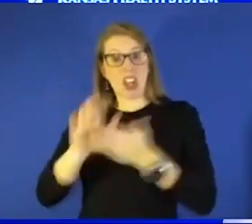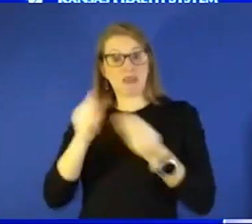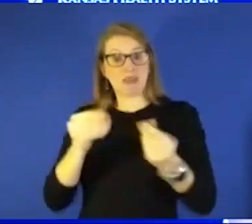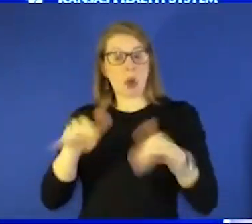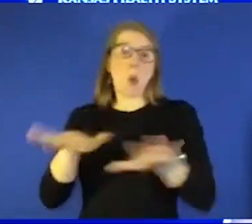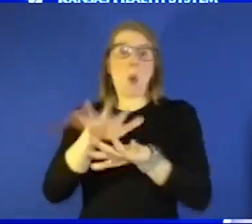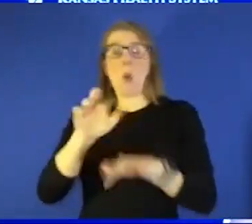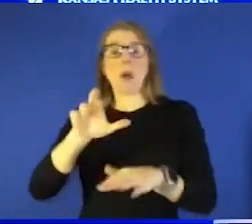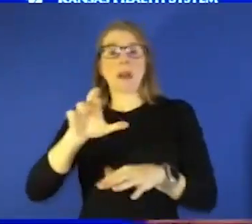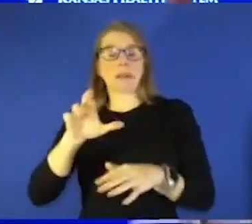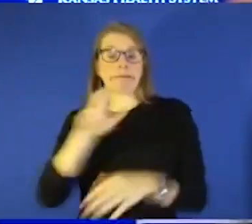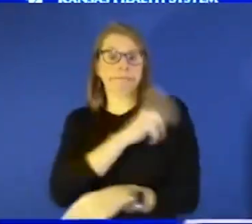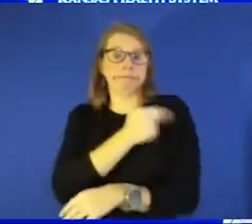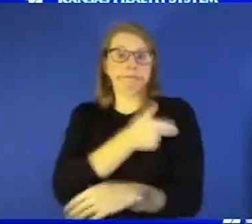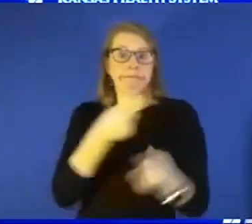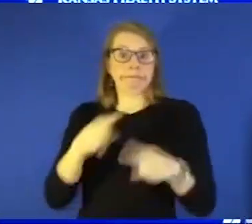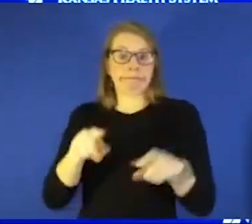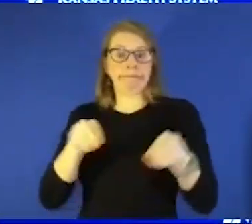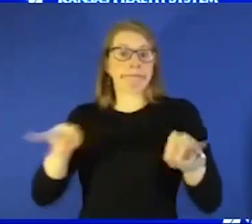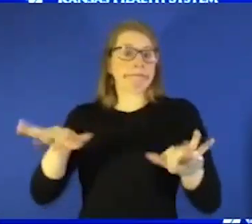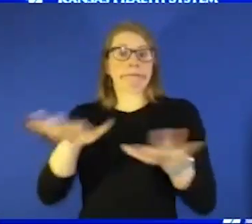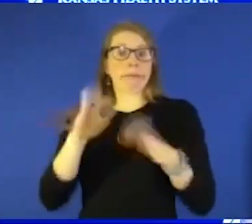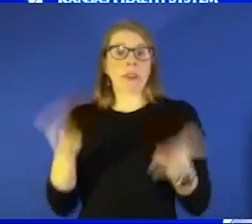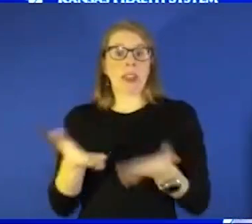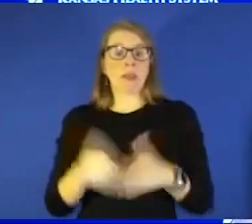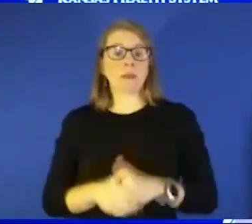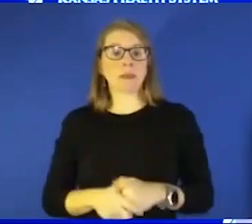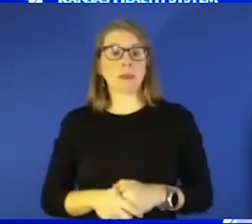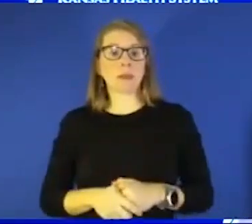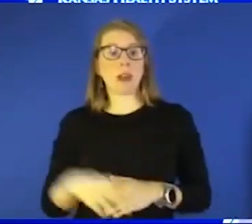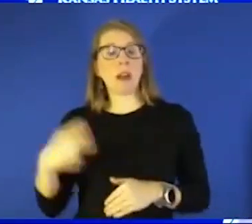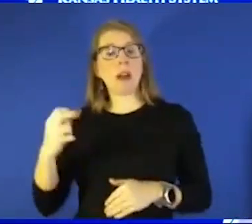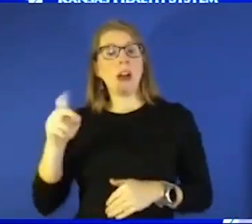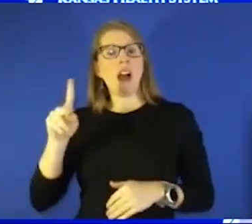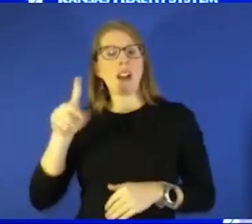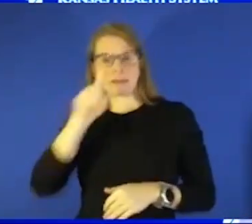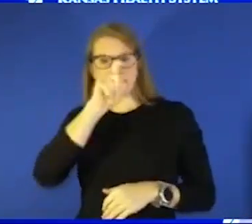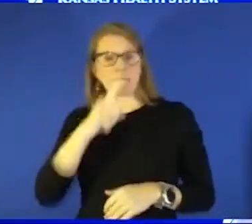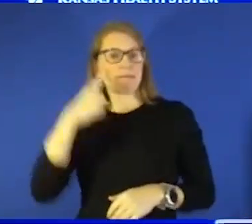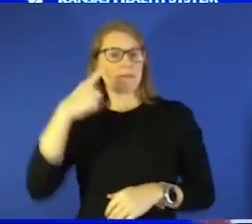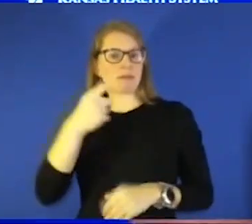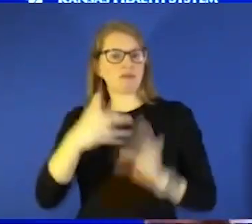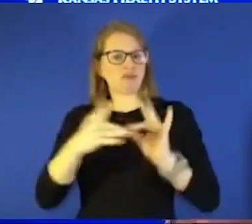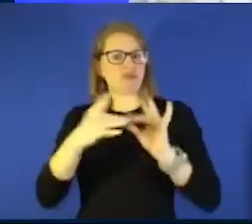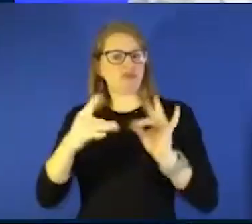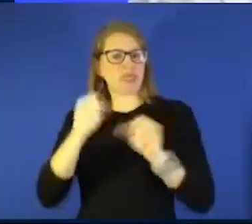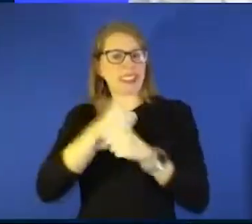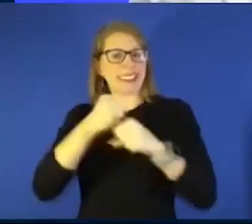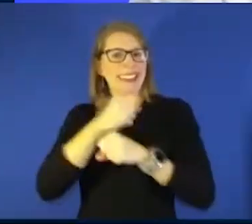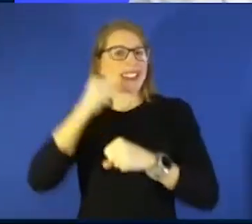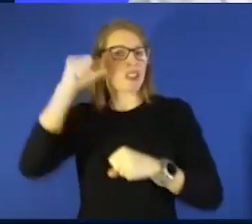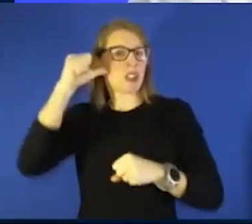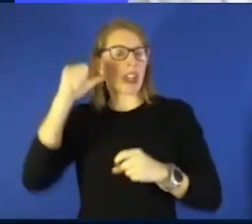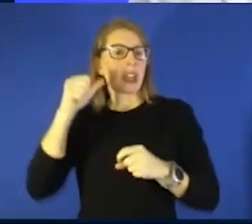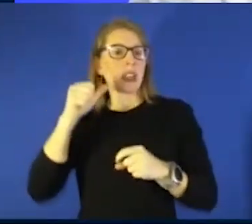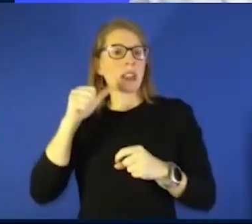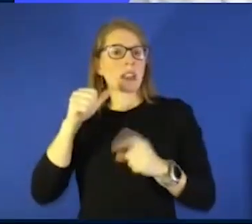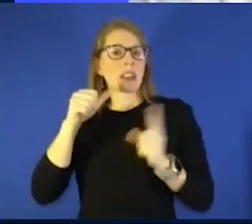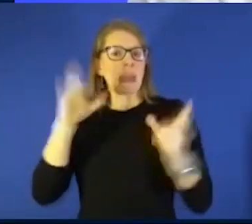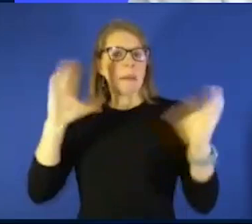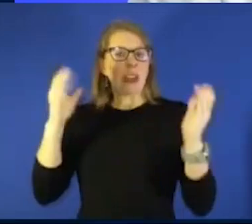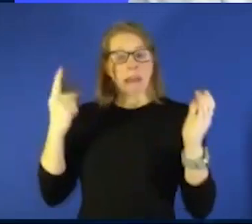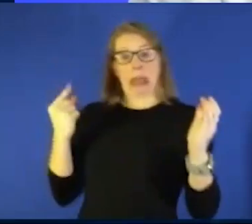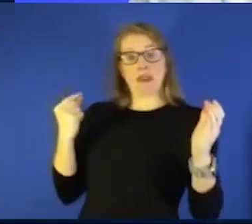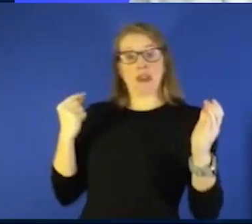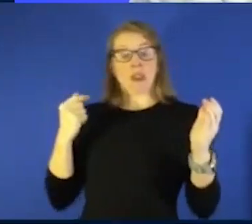there. We were protected last year. Hawkeye, you were telling me some statistics yesterday about the number we're seeing in the U.S. compared to last year, all of last year.